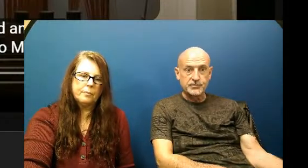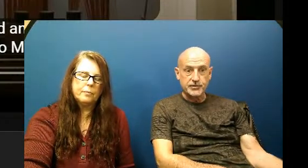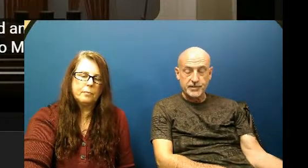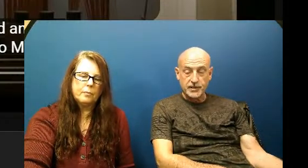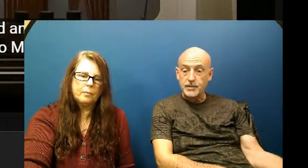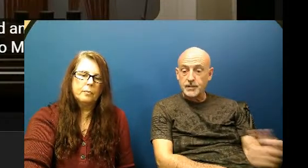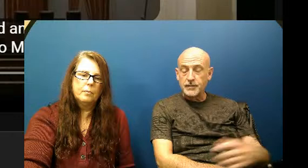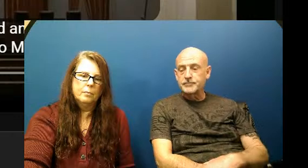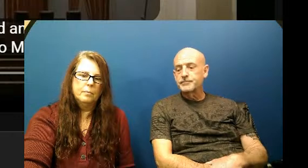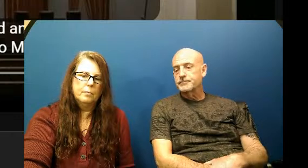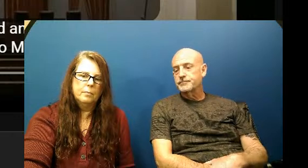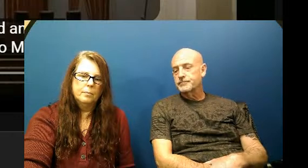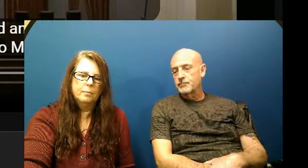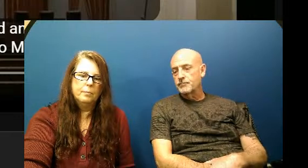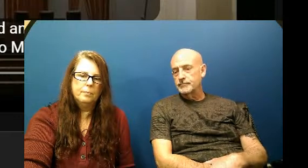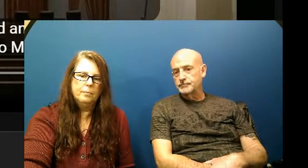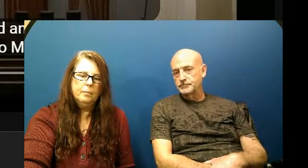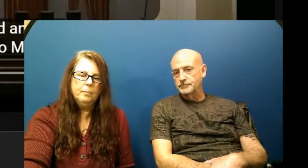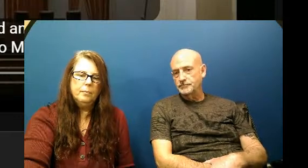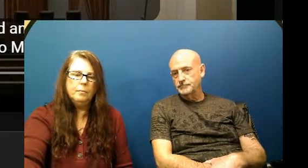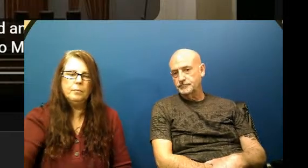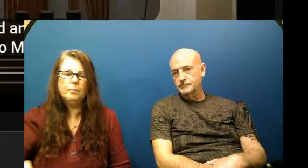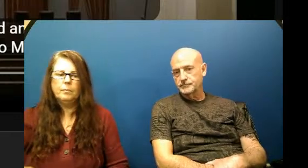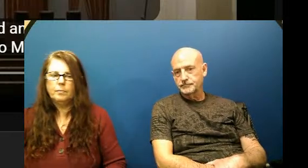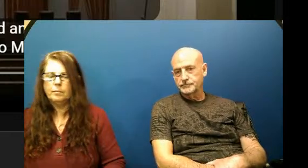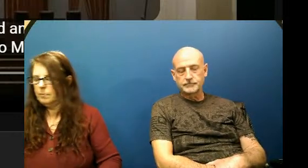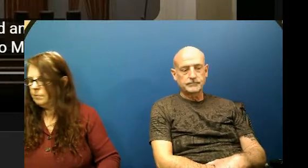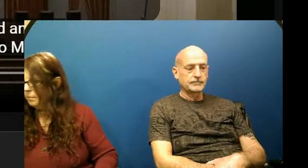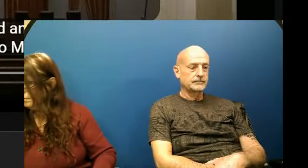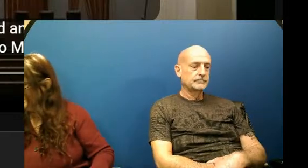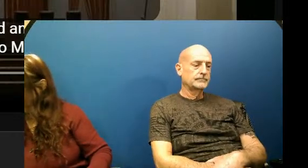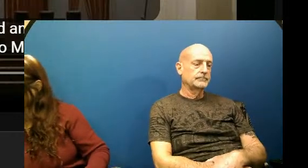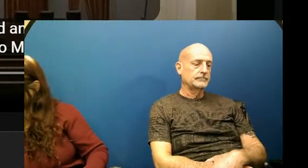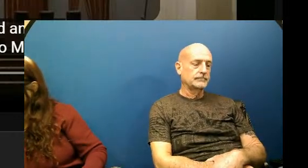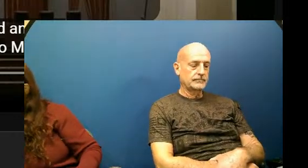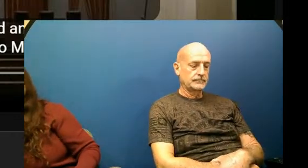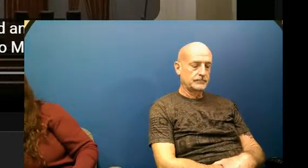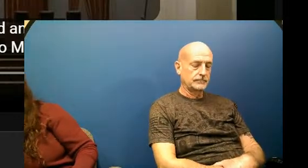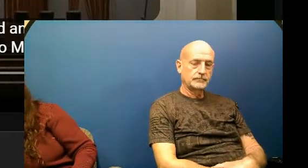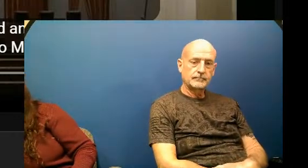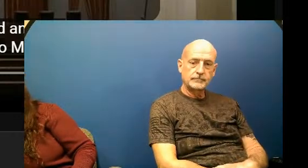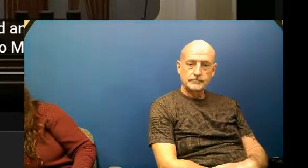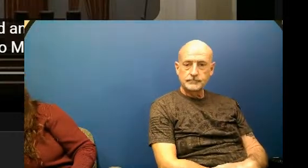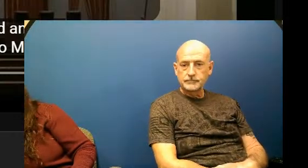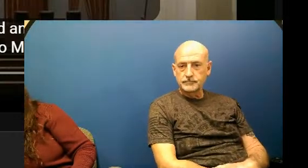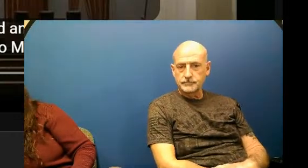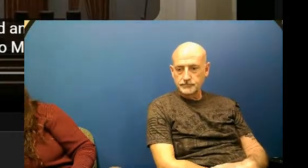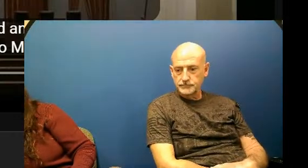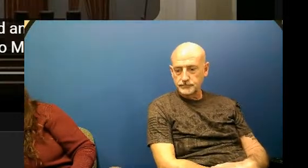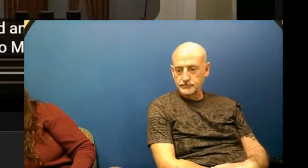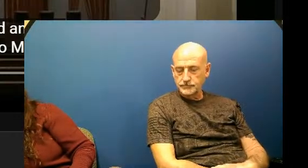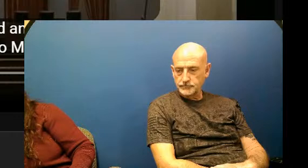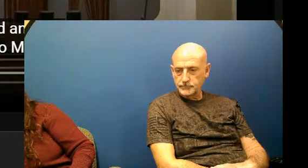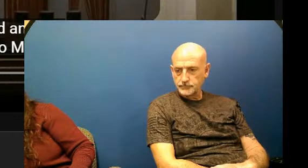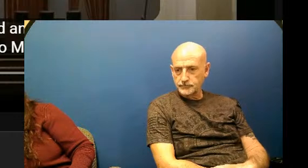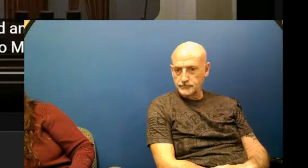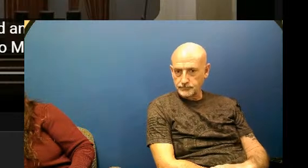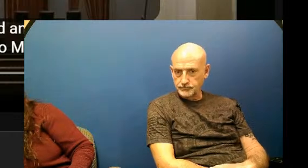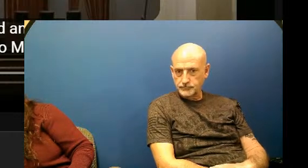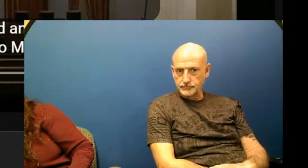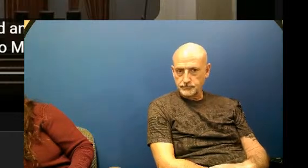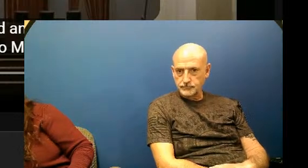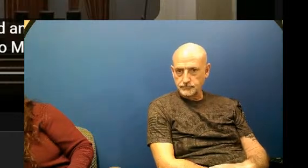content-based censorship. Antitrust area, but Exactly. you say this law does. Okay. Exactly. And it does on